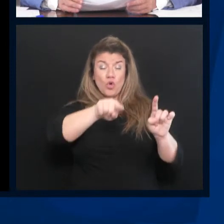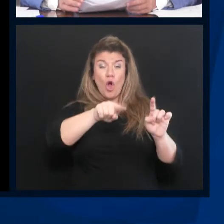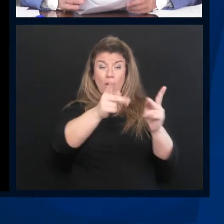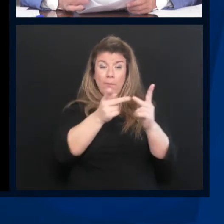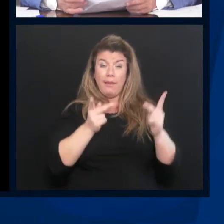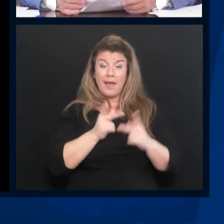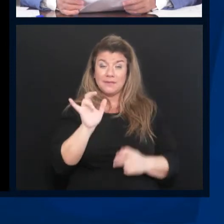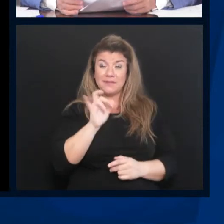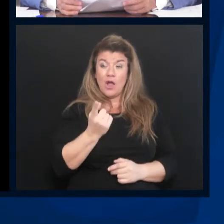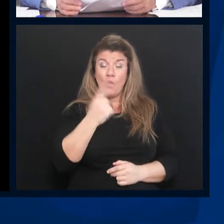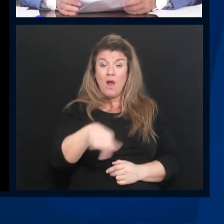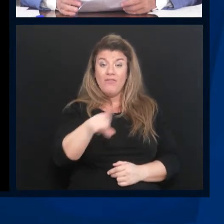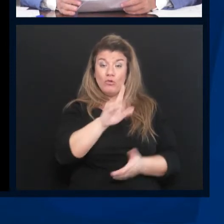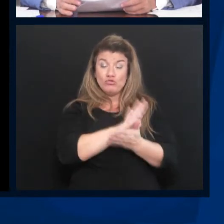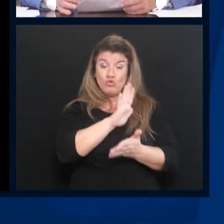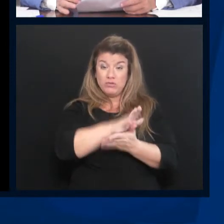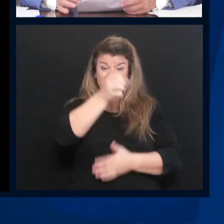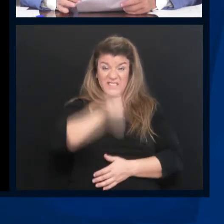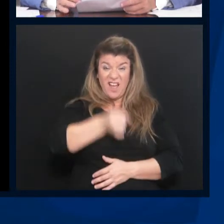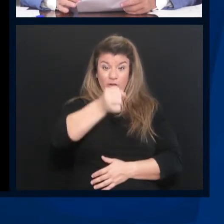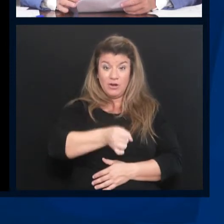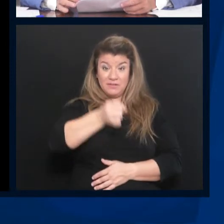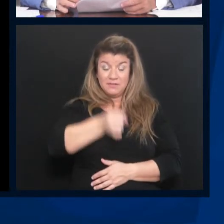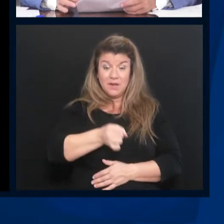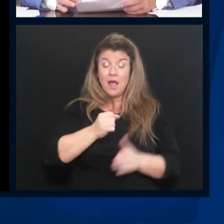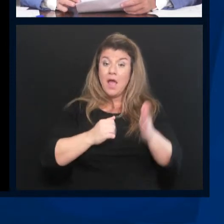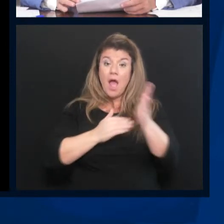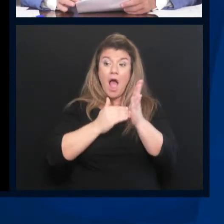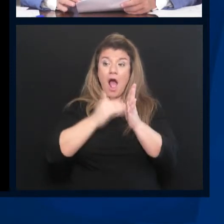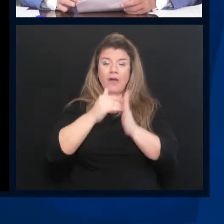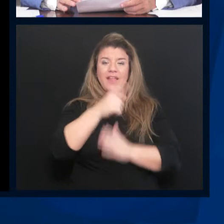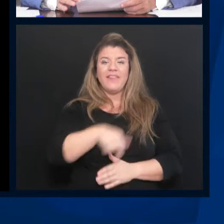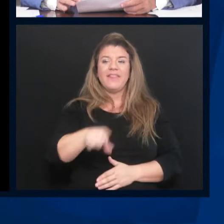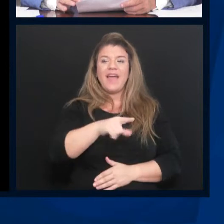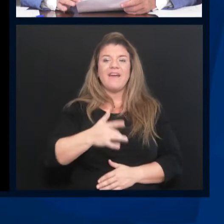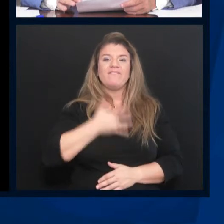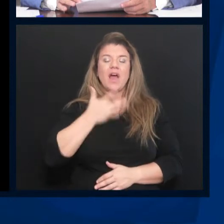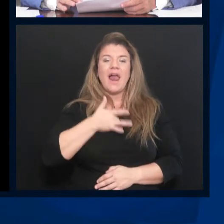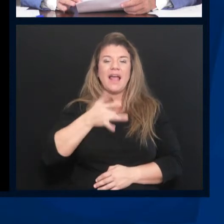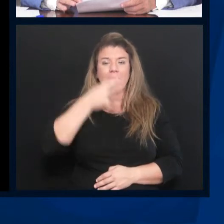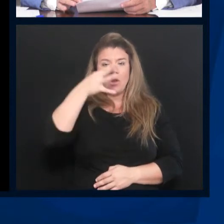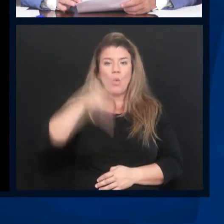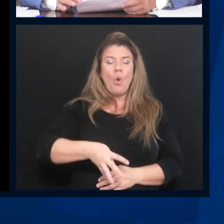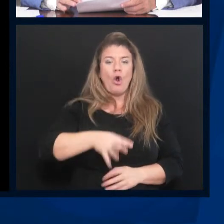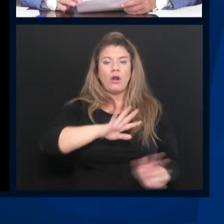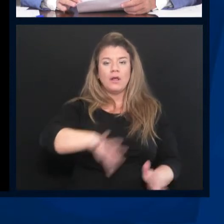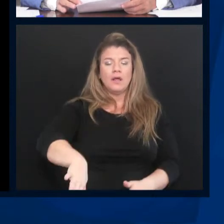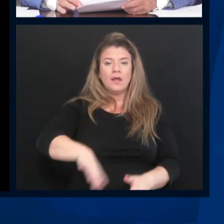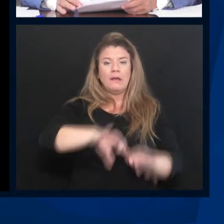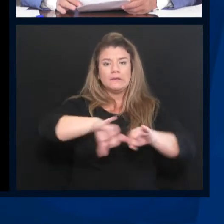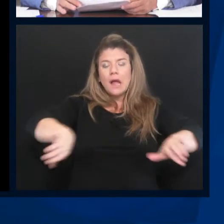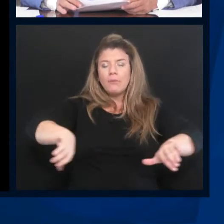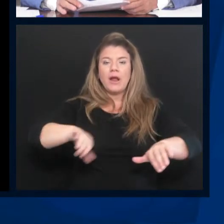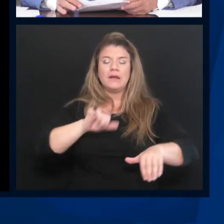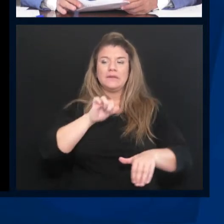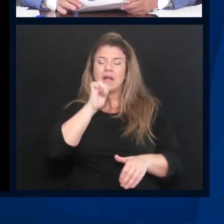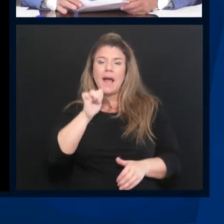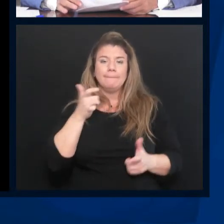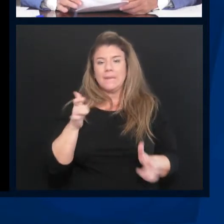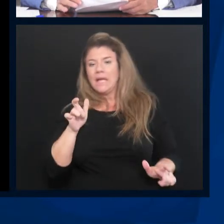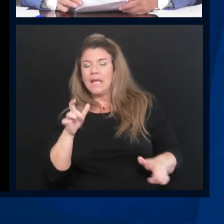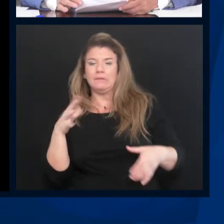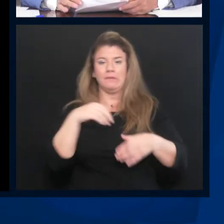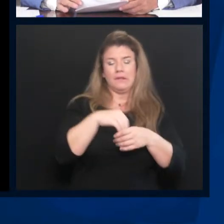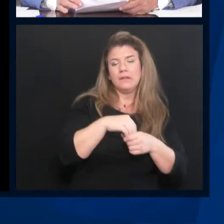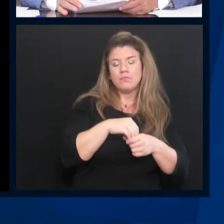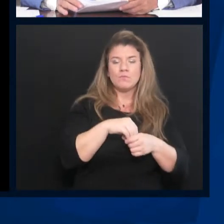one of these schools in the southern part of the state, oftentimes they feel like maybe they've been left out just a little bit and everything, or they've